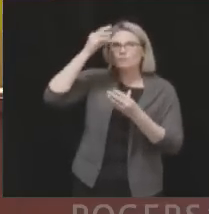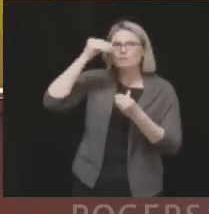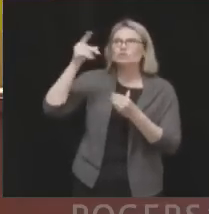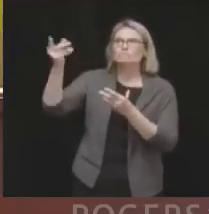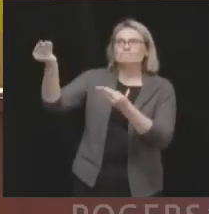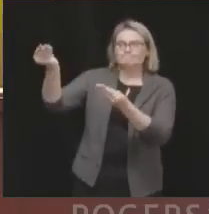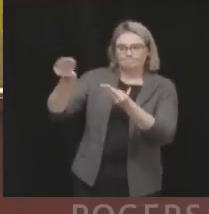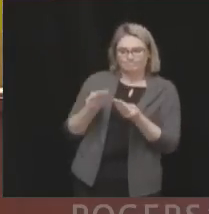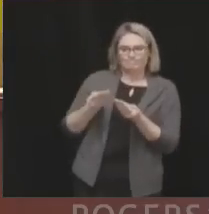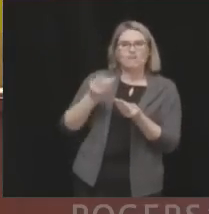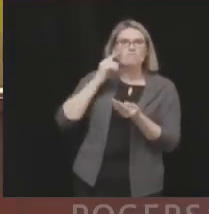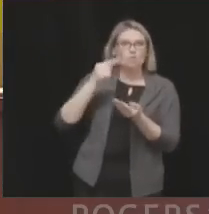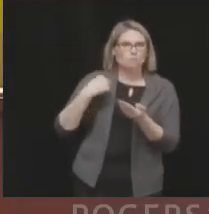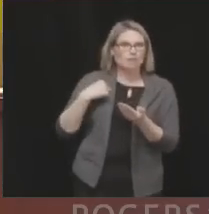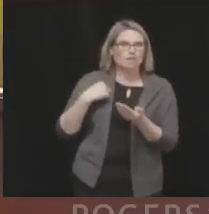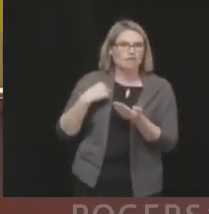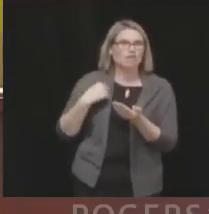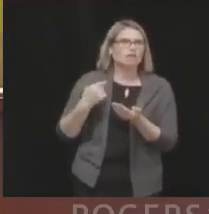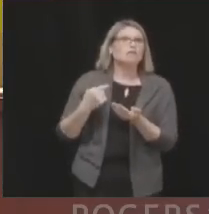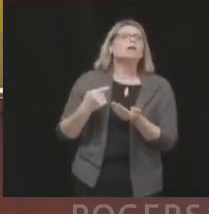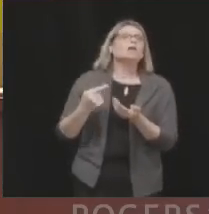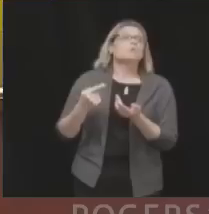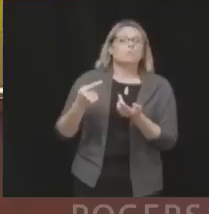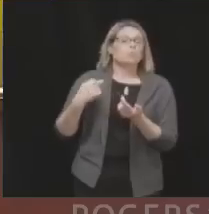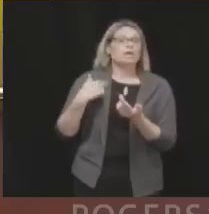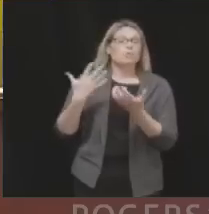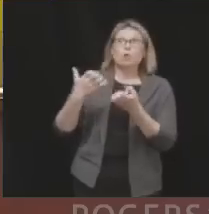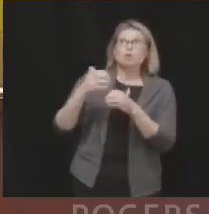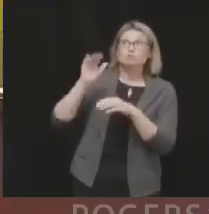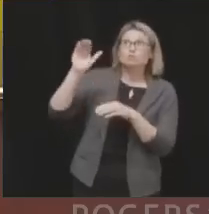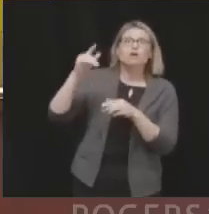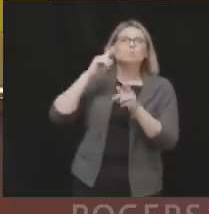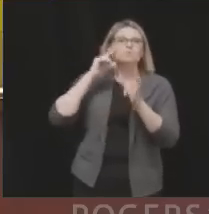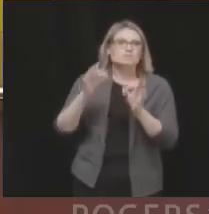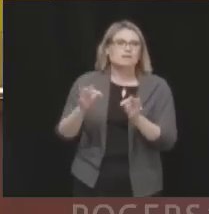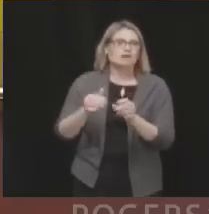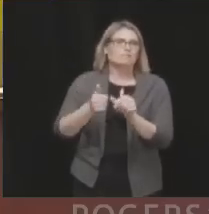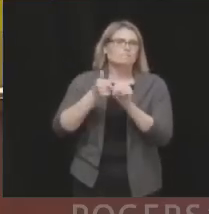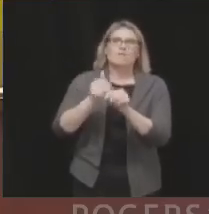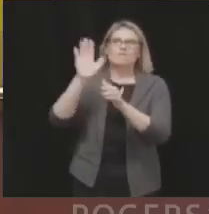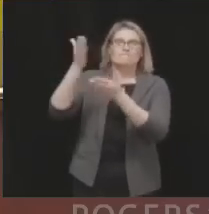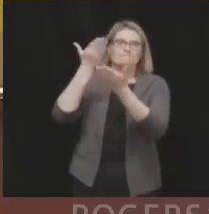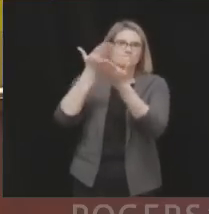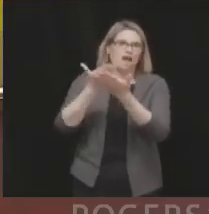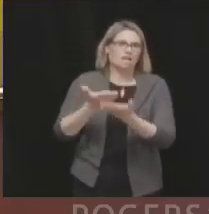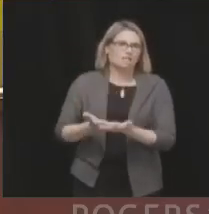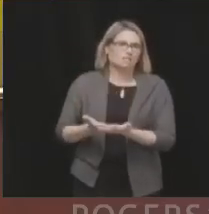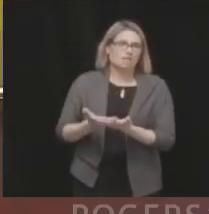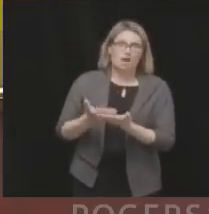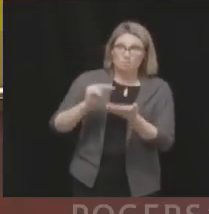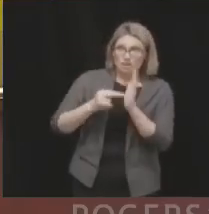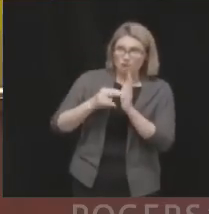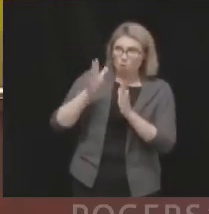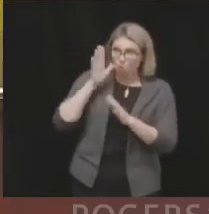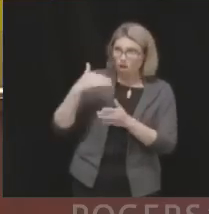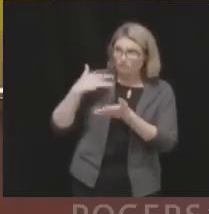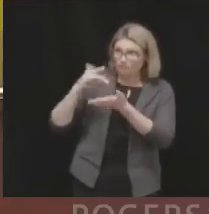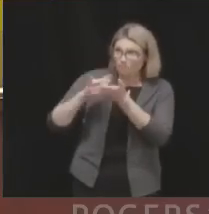that people can afford, continue to pay for the drugs. We also don't want to, people to be coming and going more than necessary